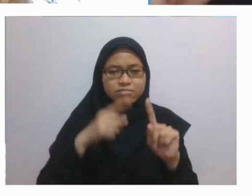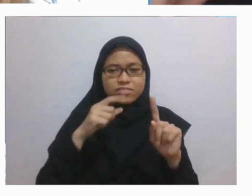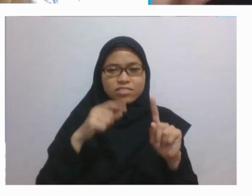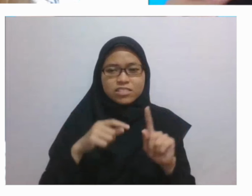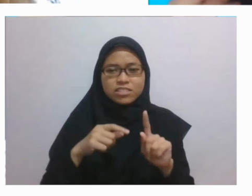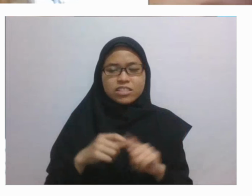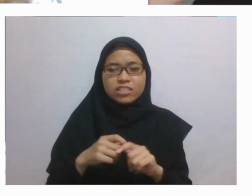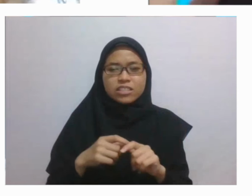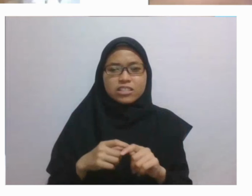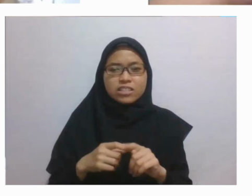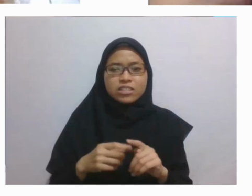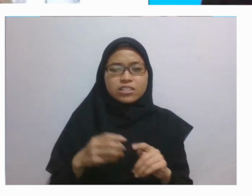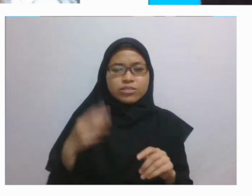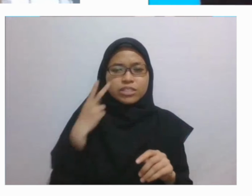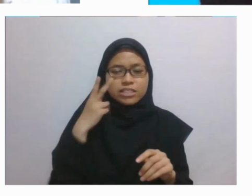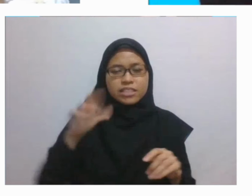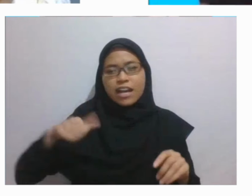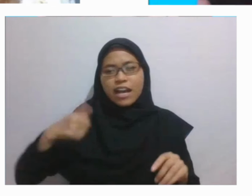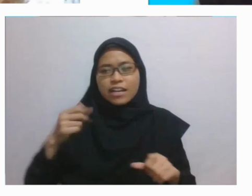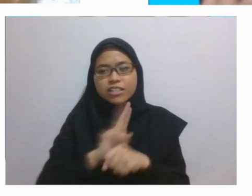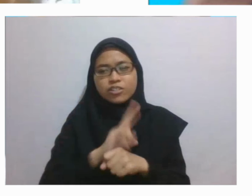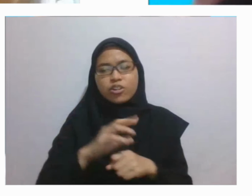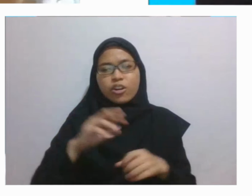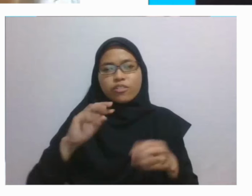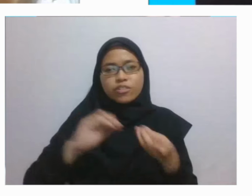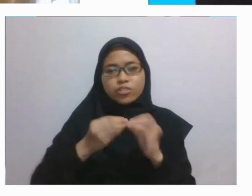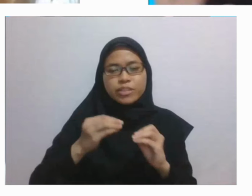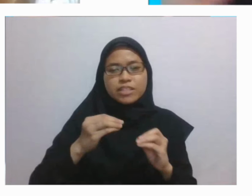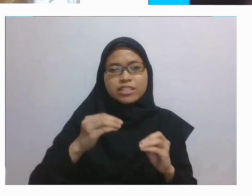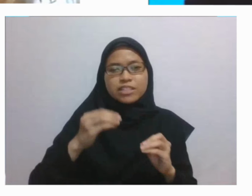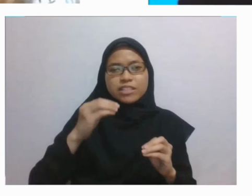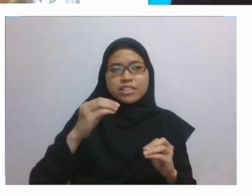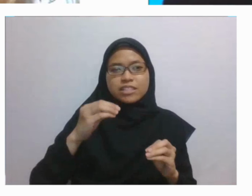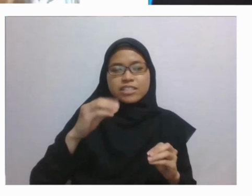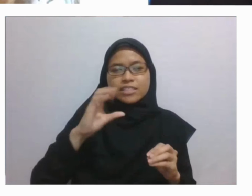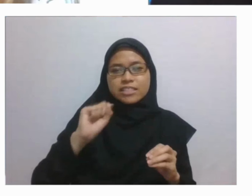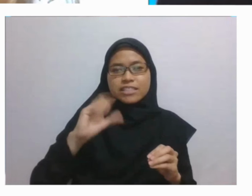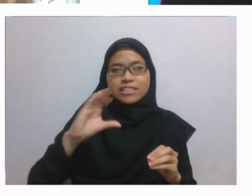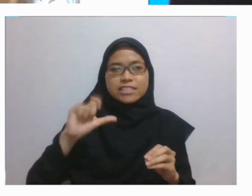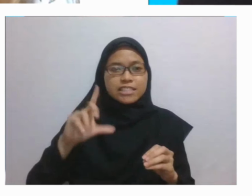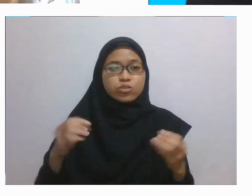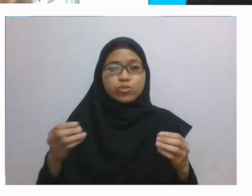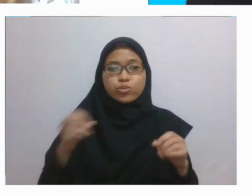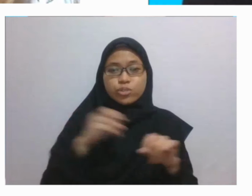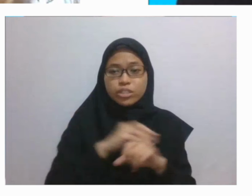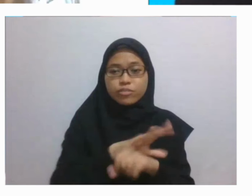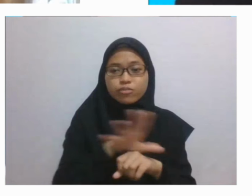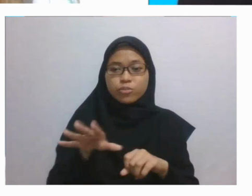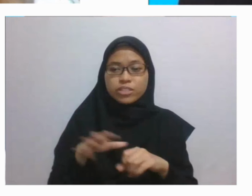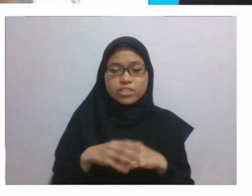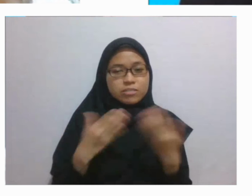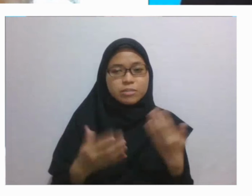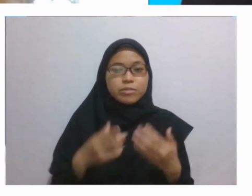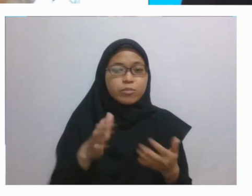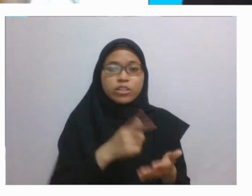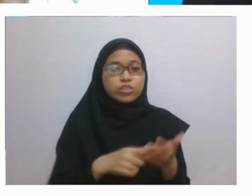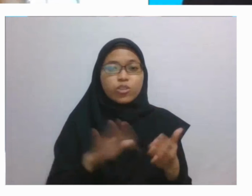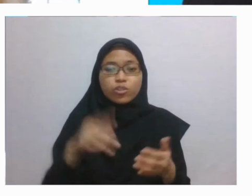other, you know, use of numerical scales to influence, and maybe just your thoughts on that and what role it might play.